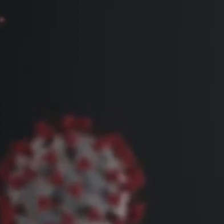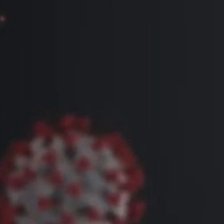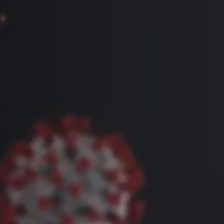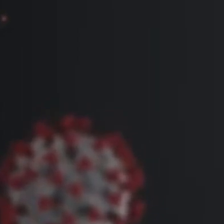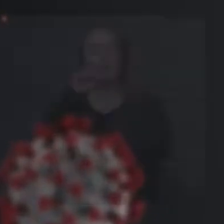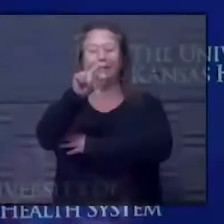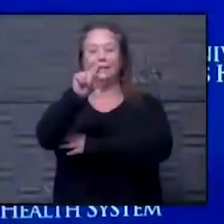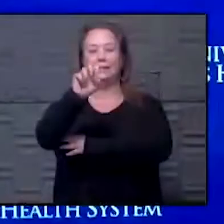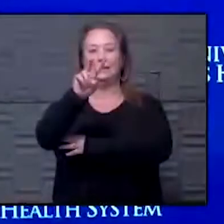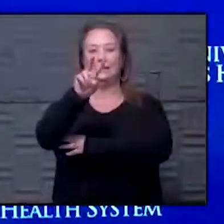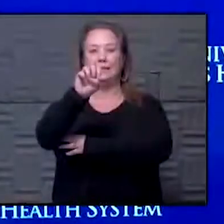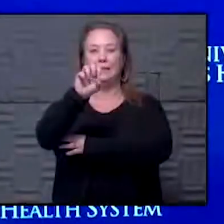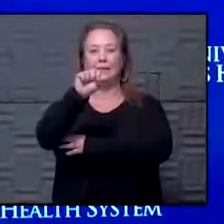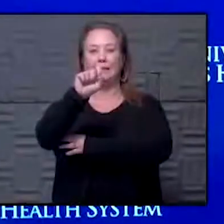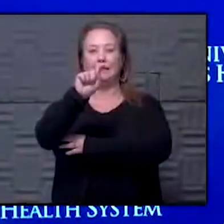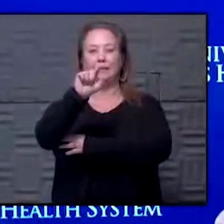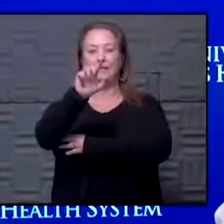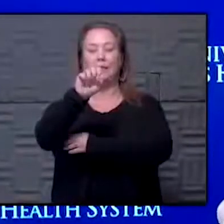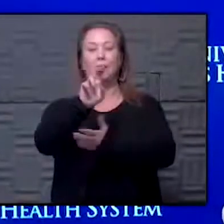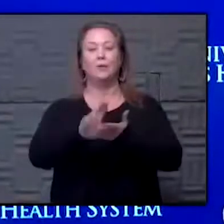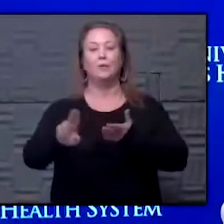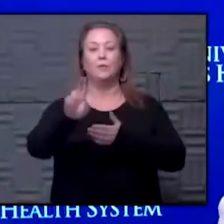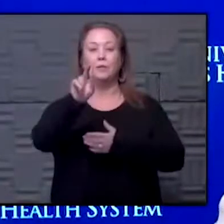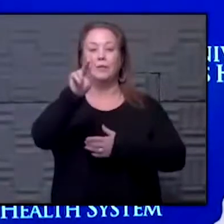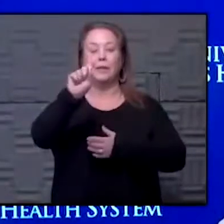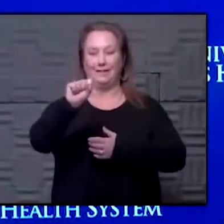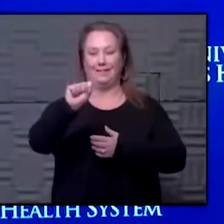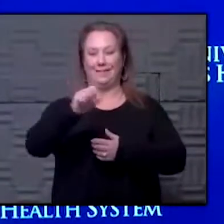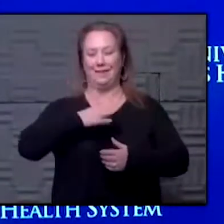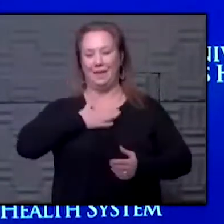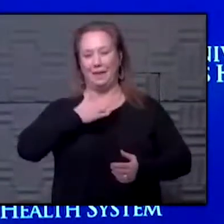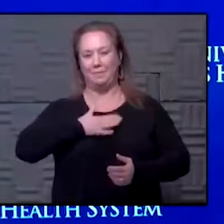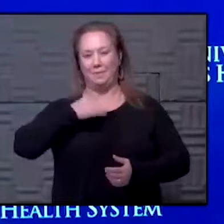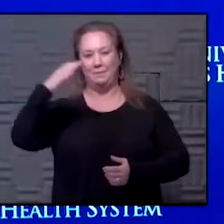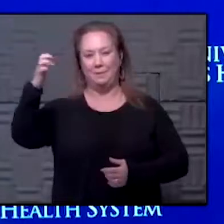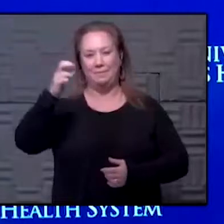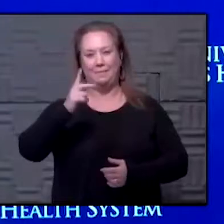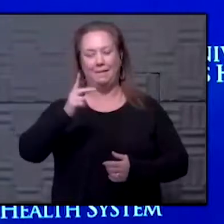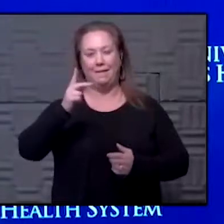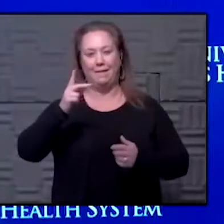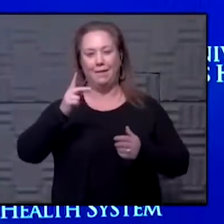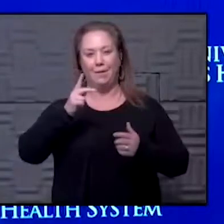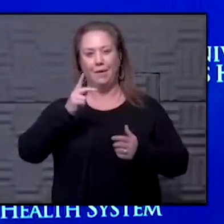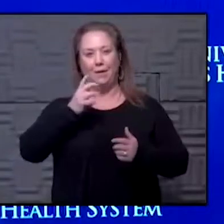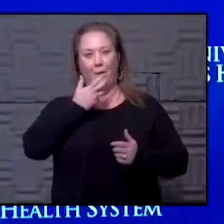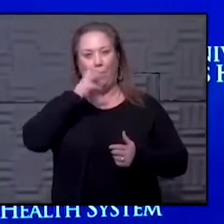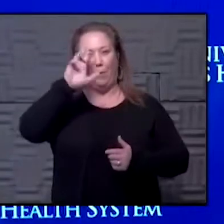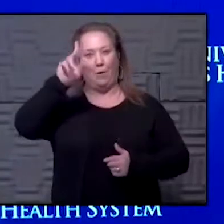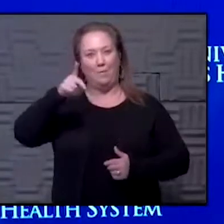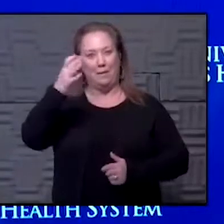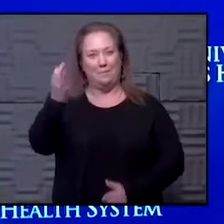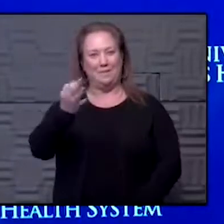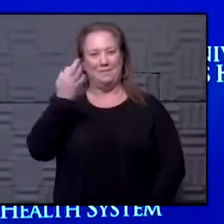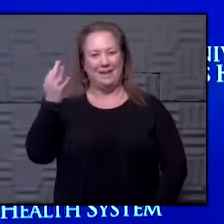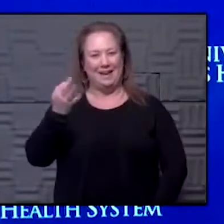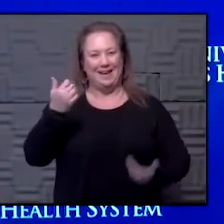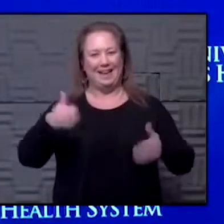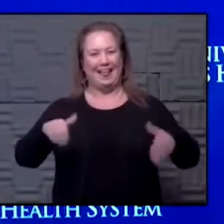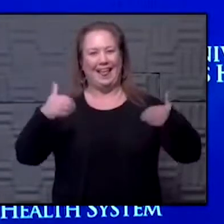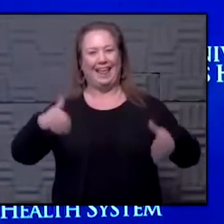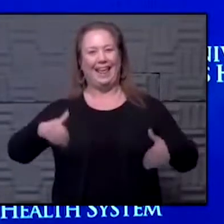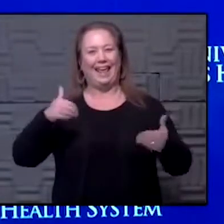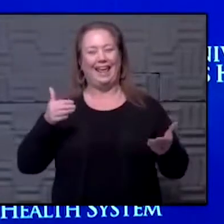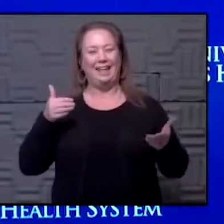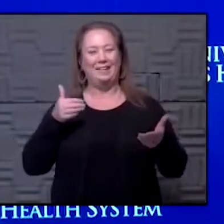Good morning. Steve Stites, Chief Medical Officer here at the University of Kansas Health System. Delighted to be back with you on this warming up Friday as we